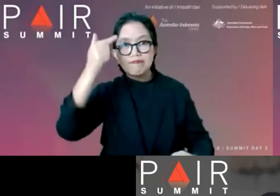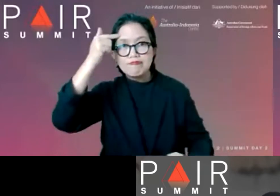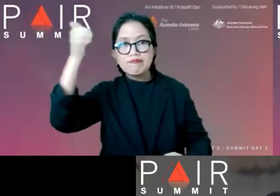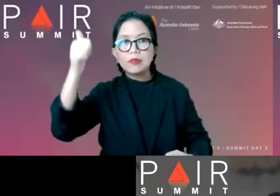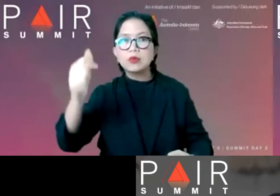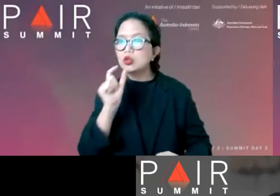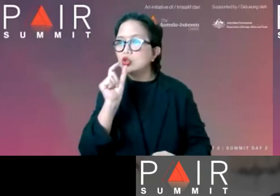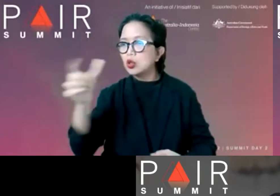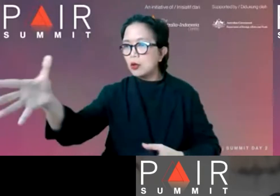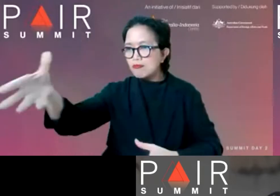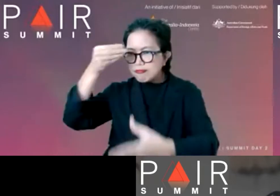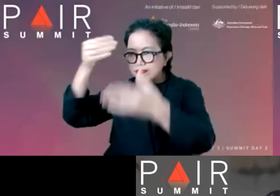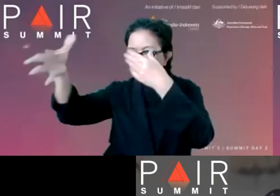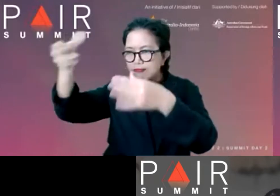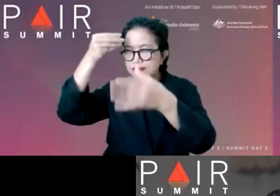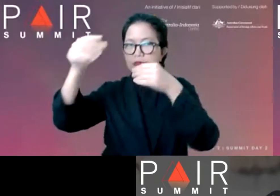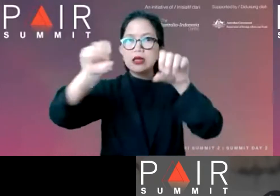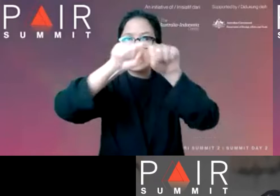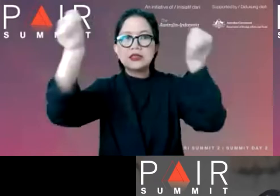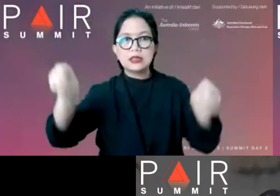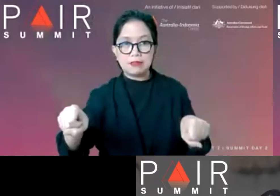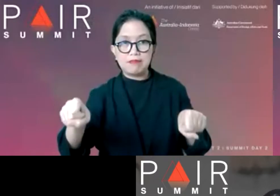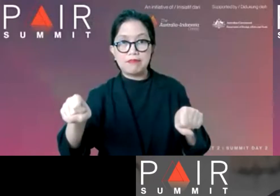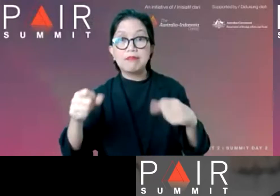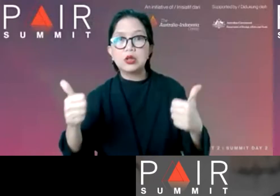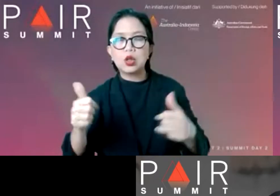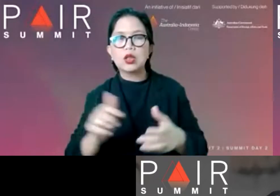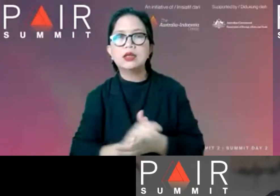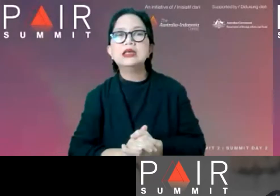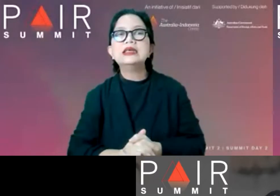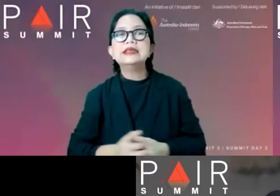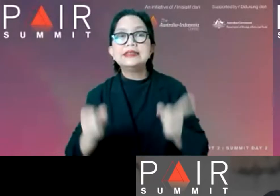this whole transformation requires a very systematic, let's say,